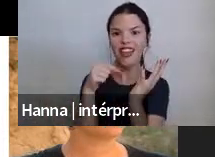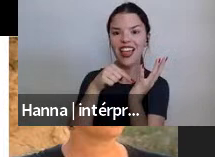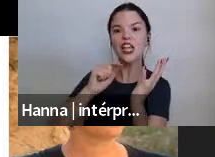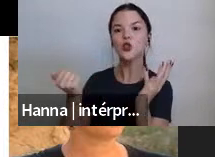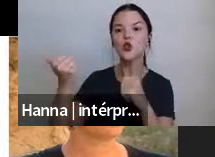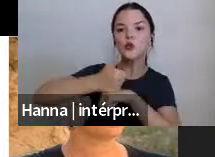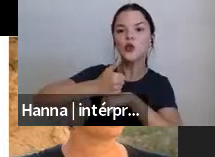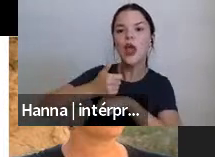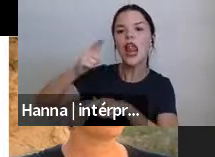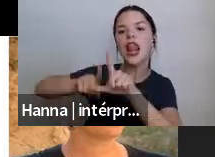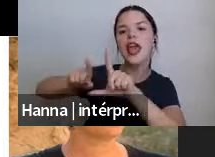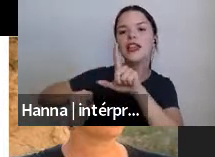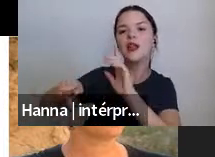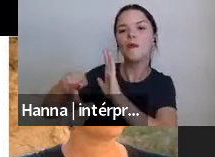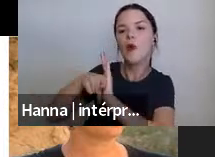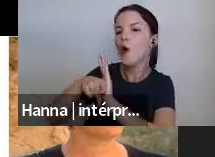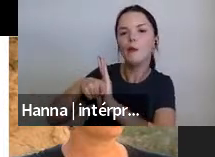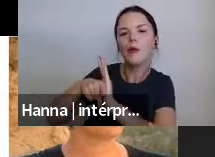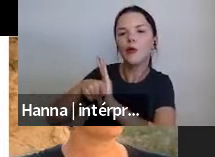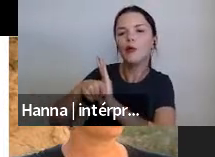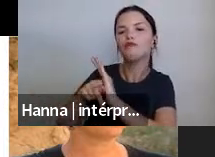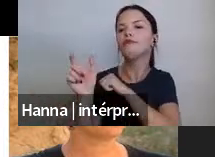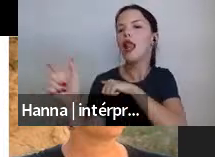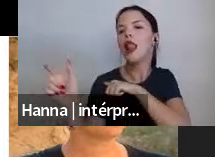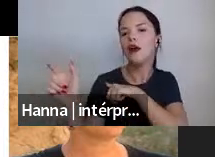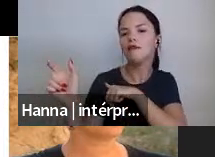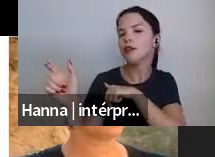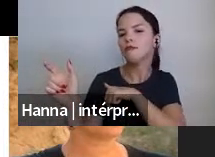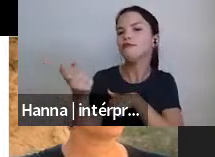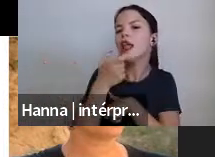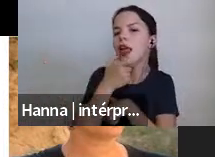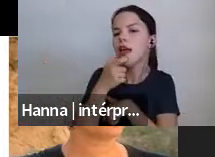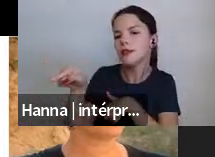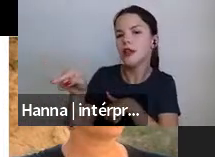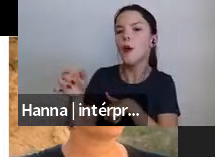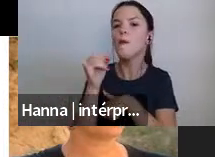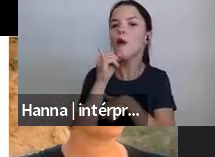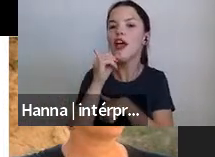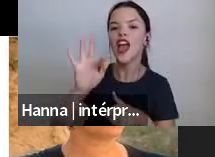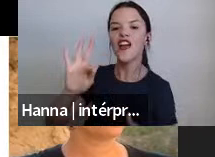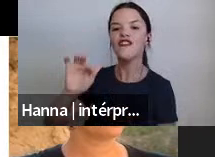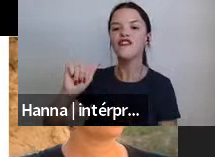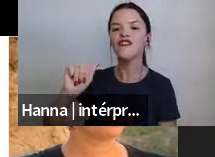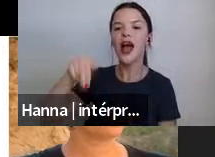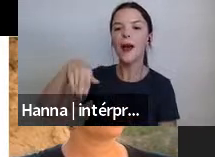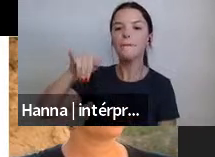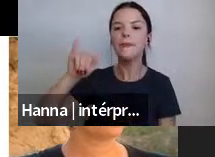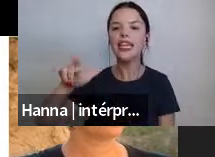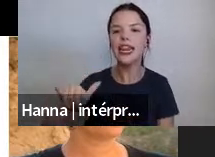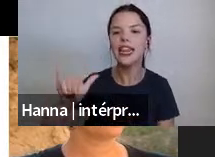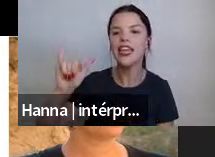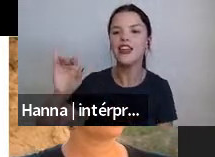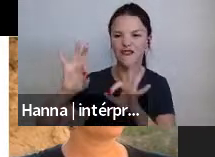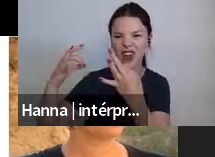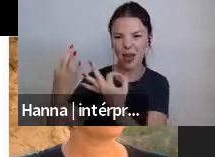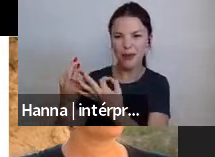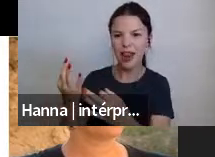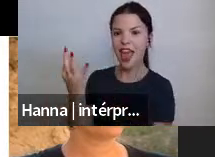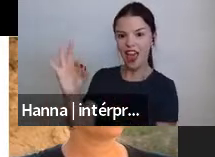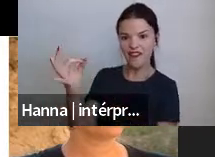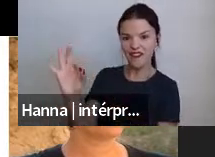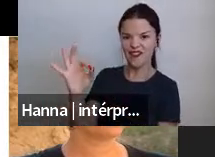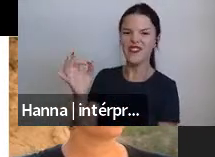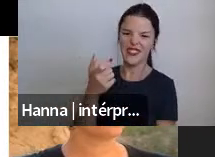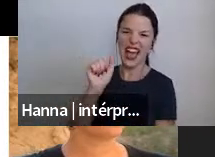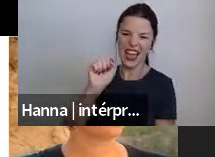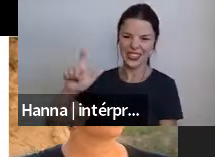initial letter of a sign, of a word in English. So the sign for family, which is like